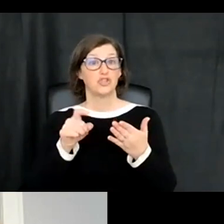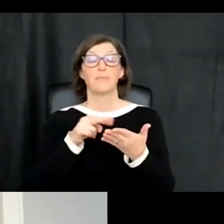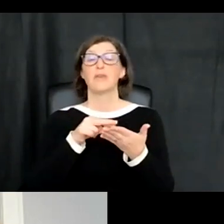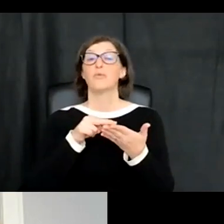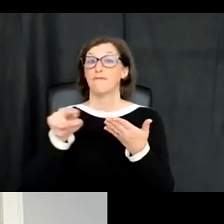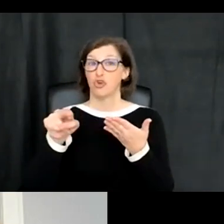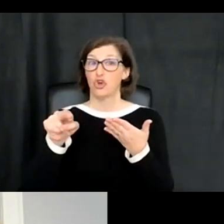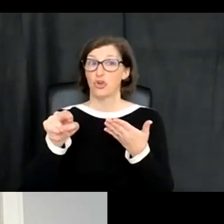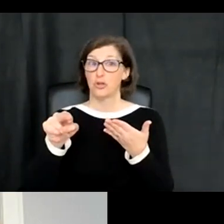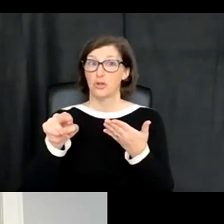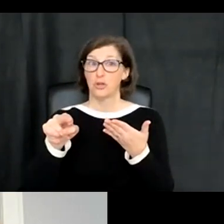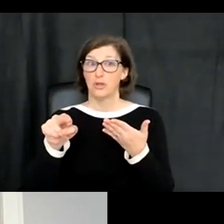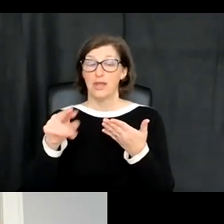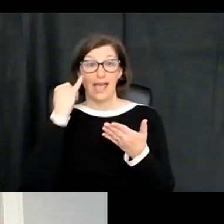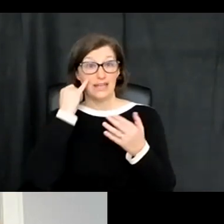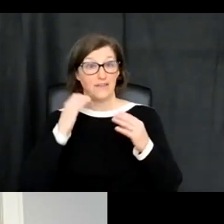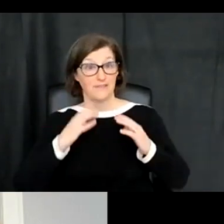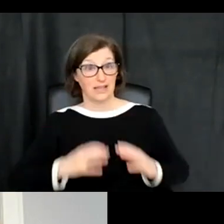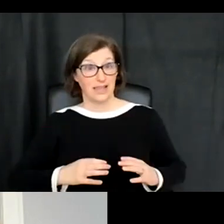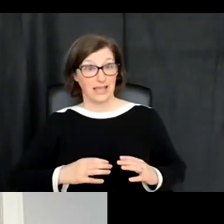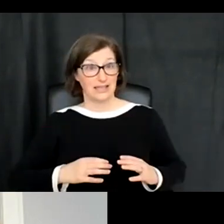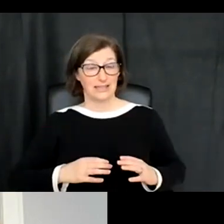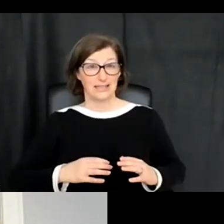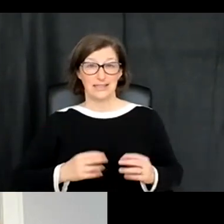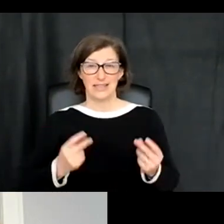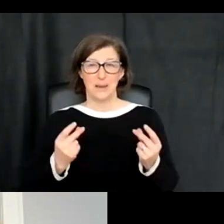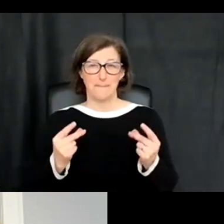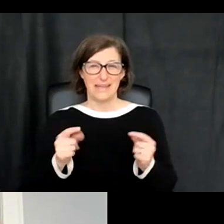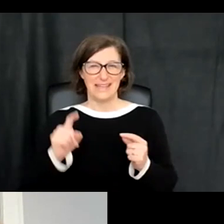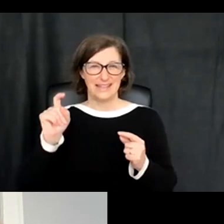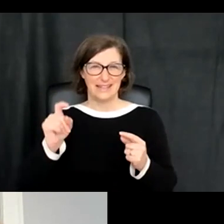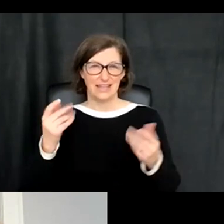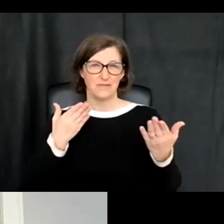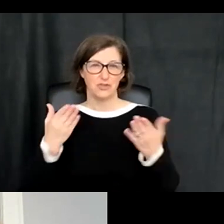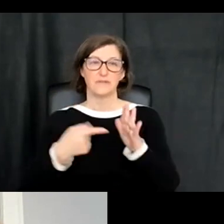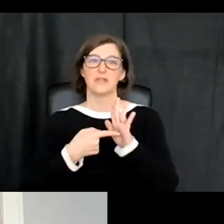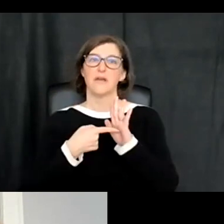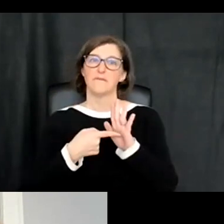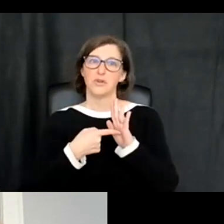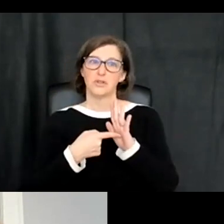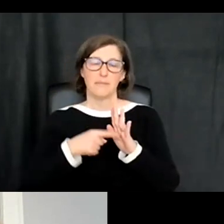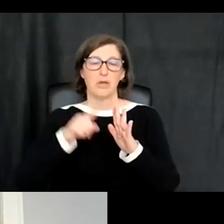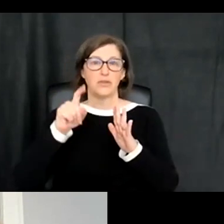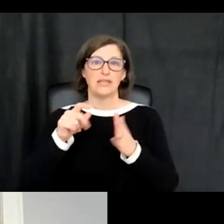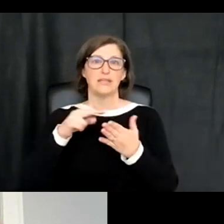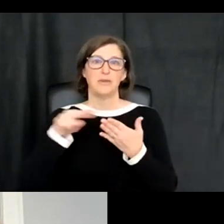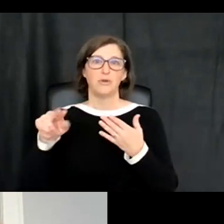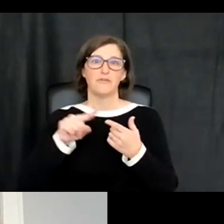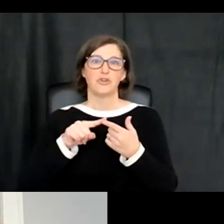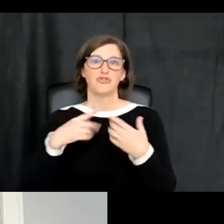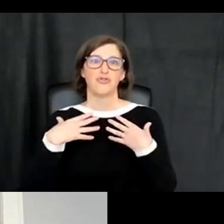to and whether the client is in immediate need of a service. For example, they need to be referred to a